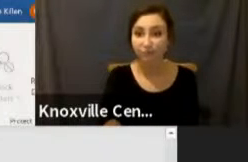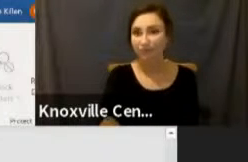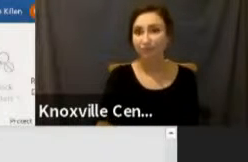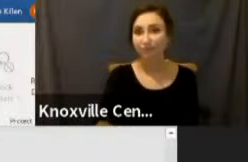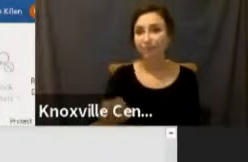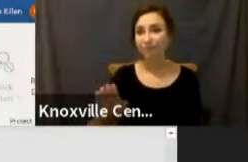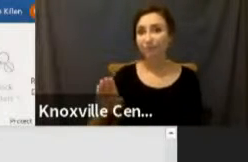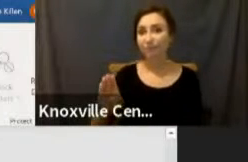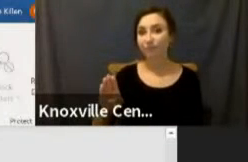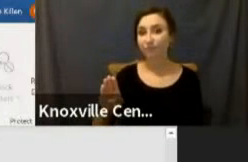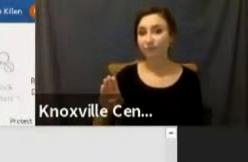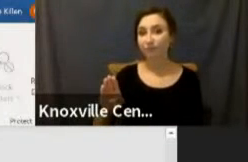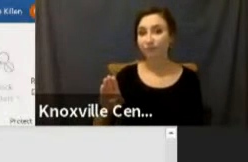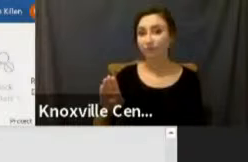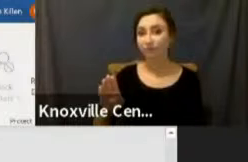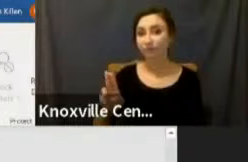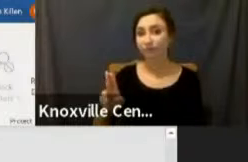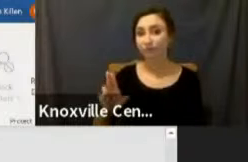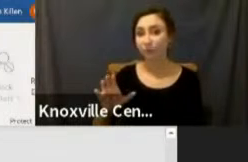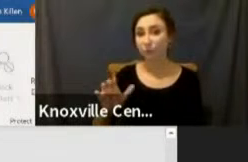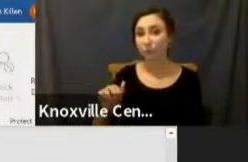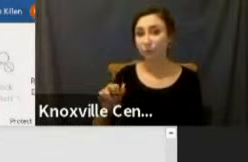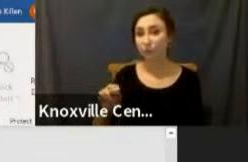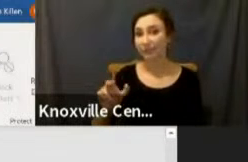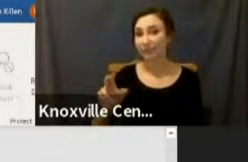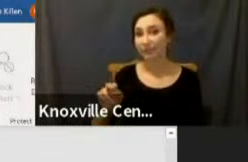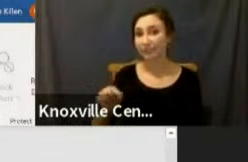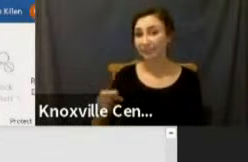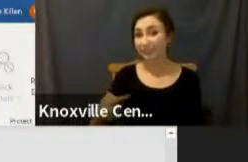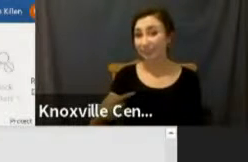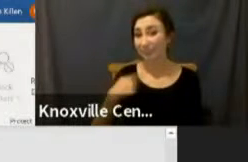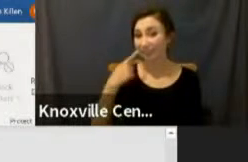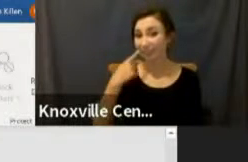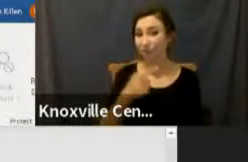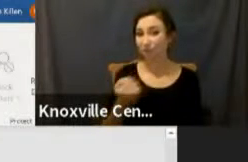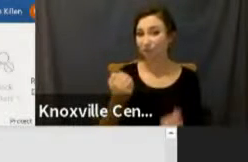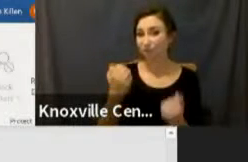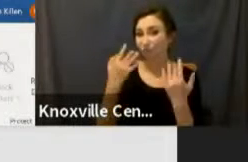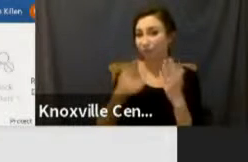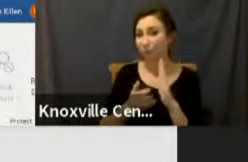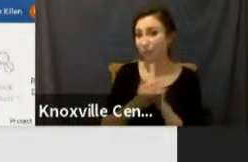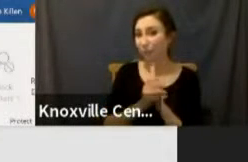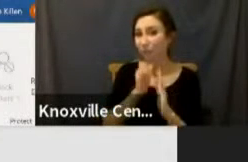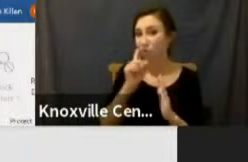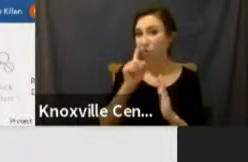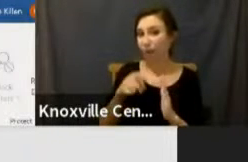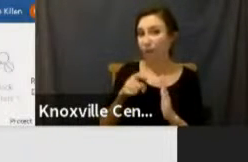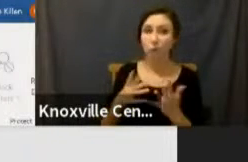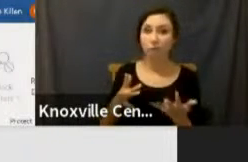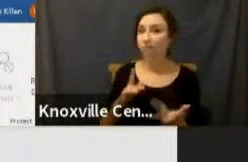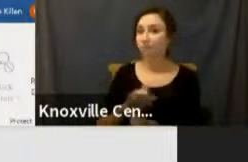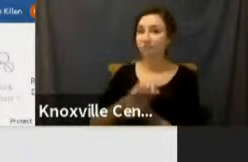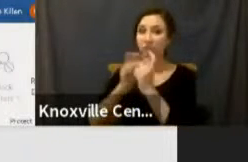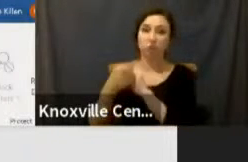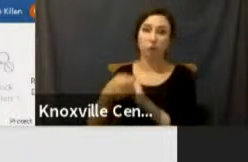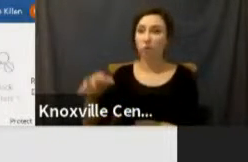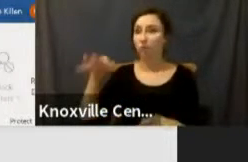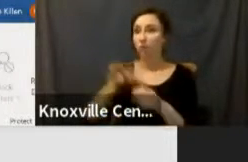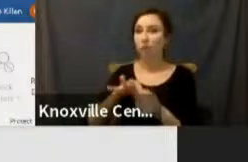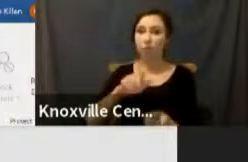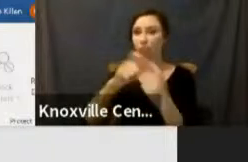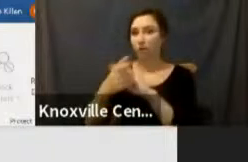I'm comfortable with these and consider them friendly amendments. I don't need to vote on the